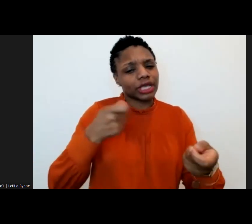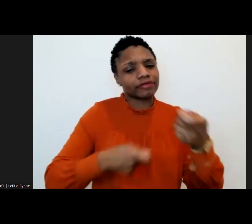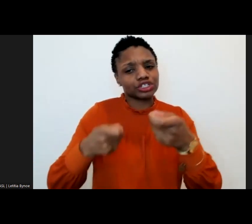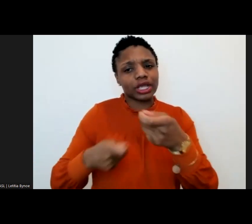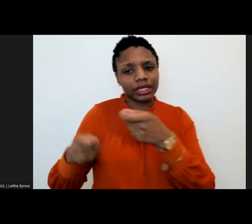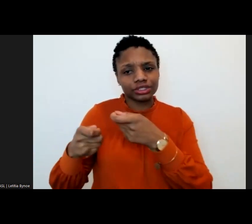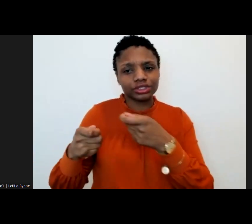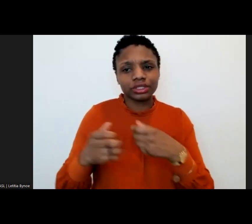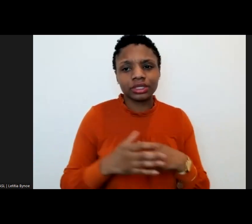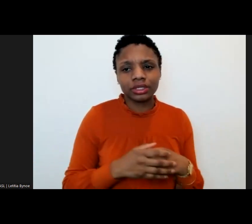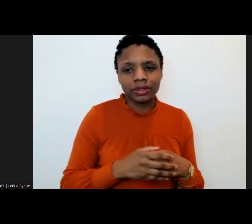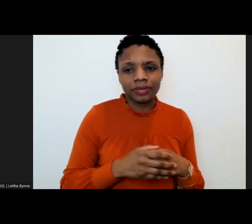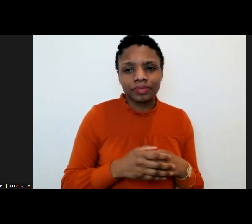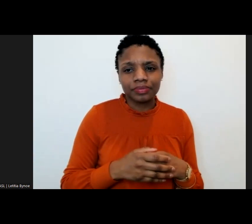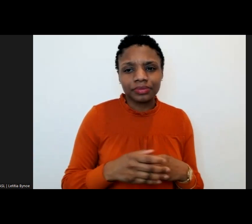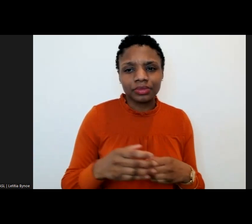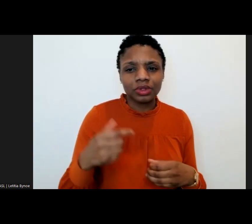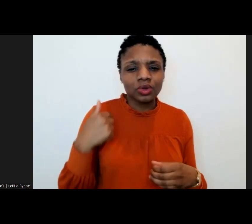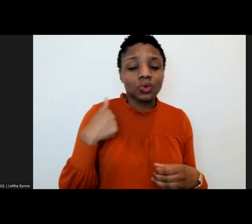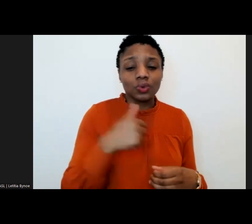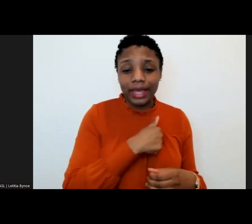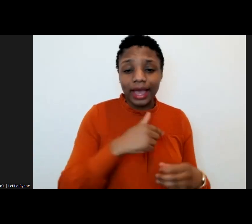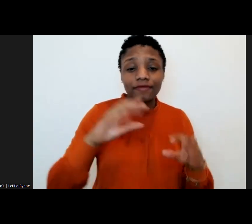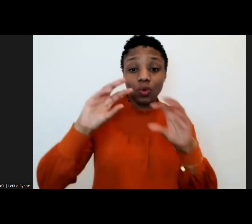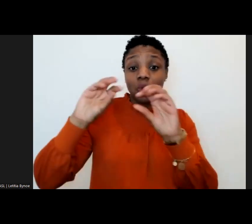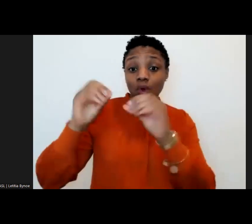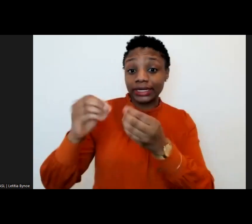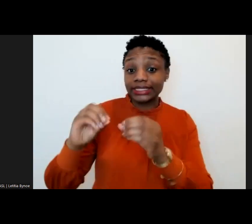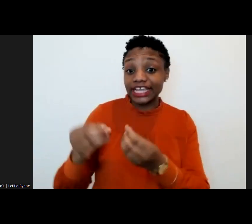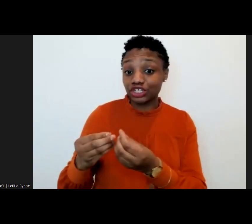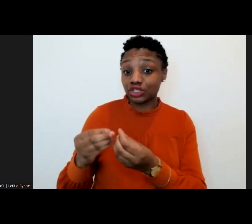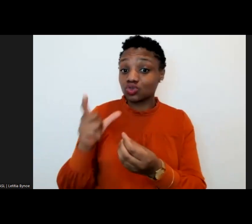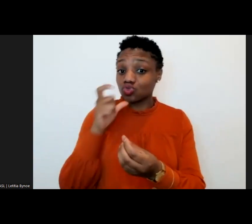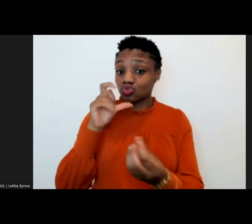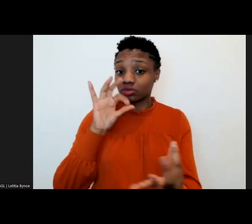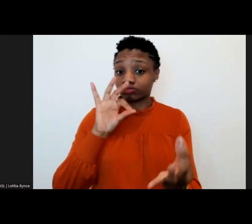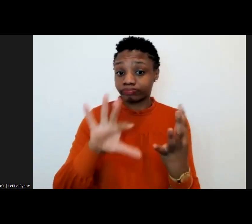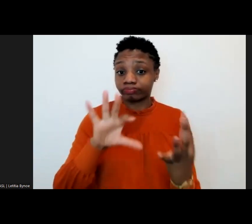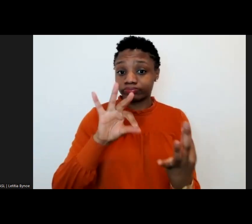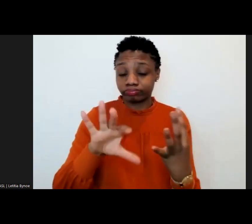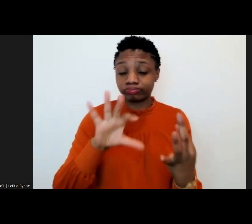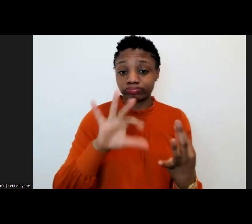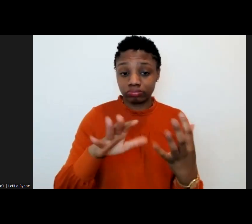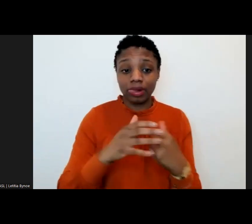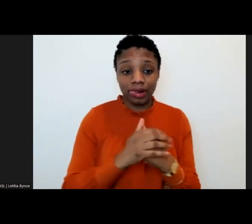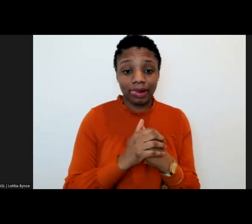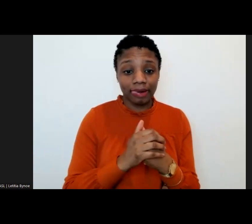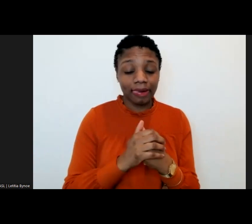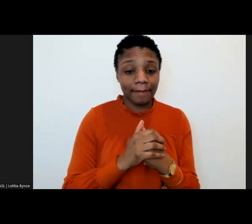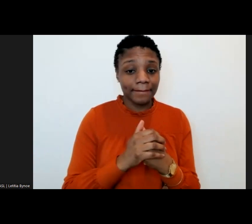but we have a number of organizations that are weighing in and they're